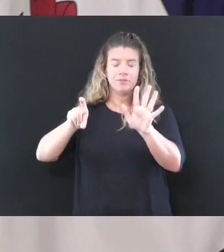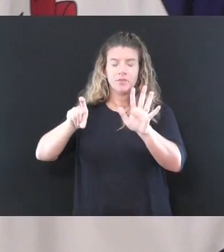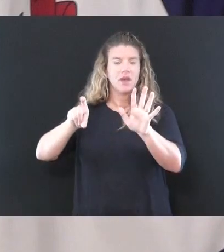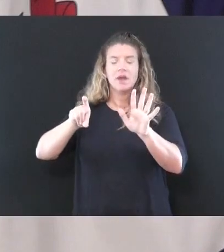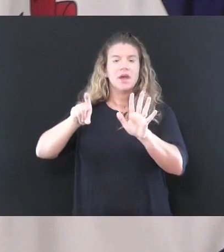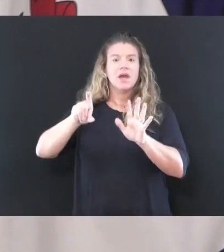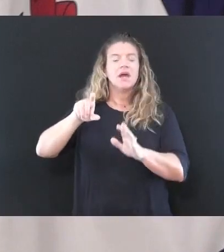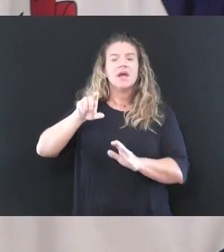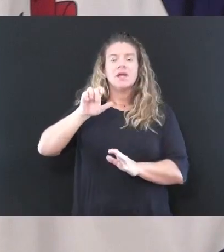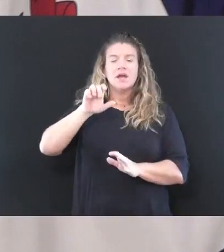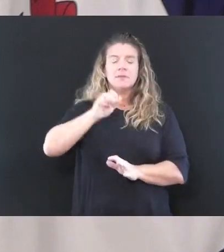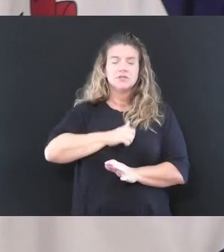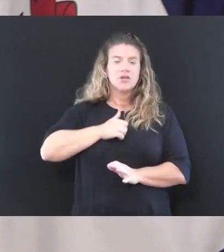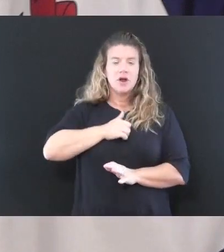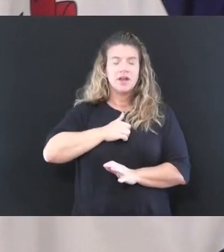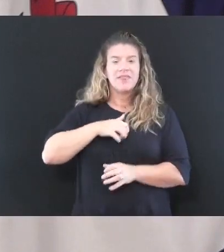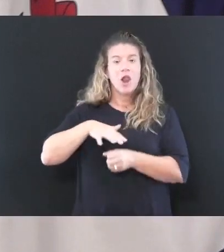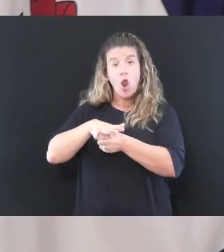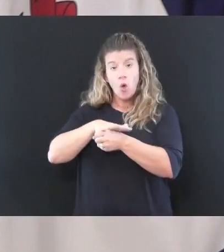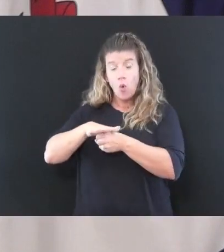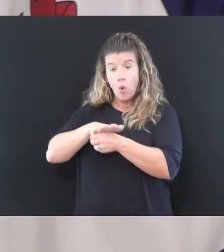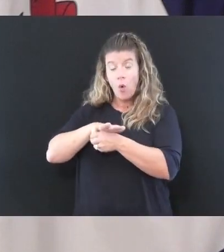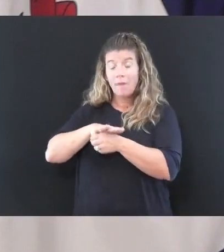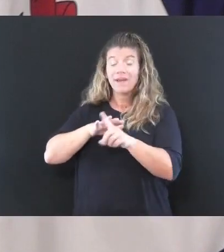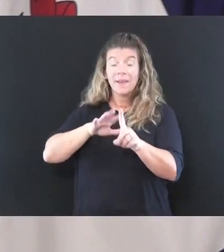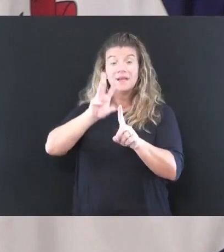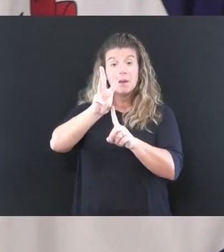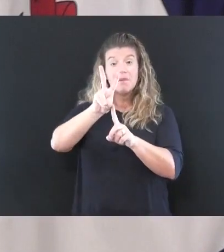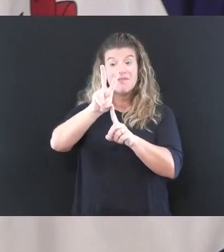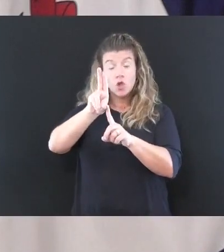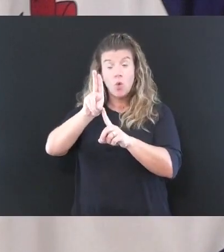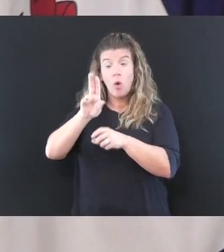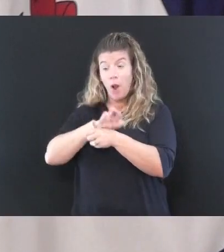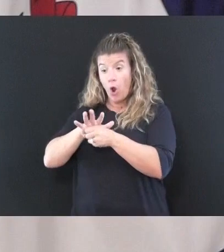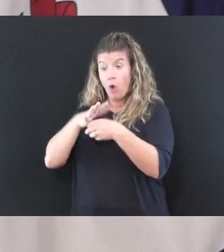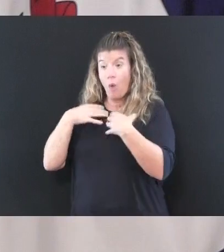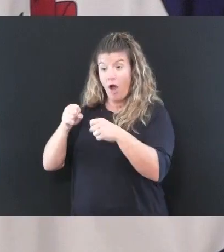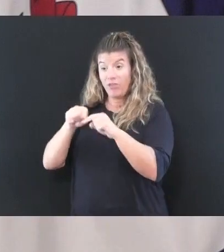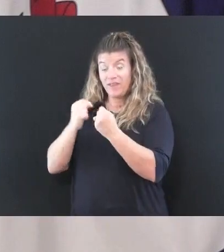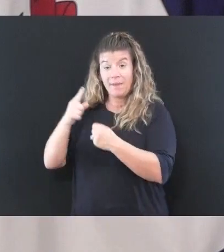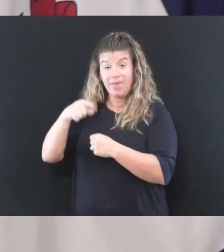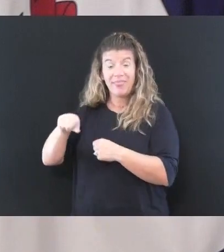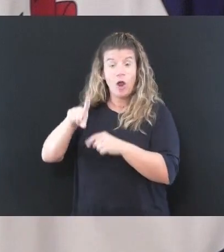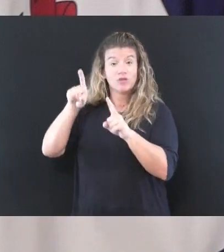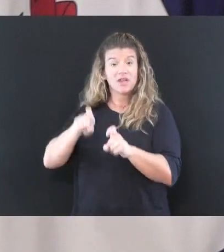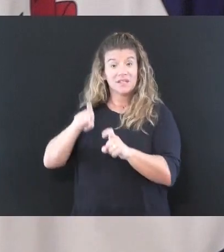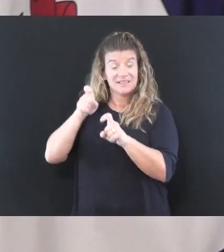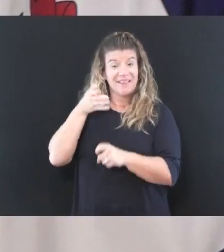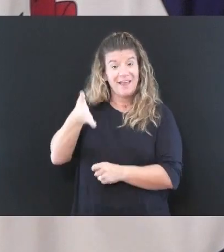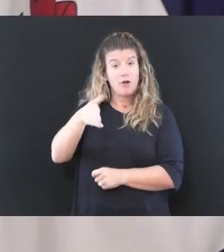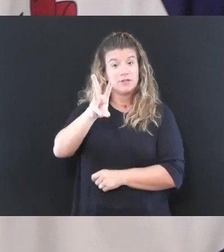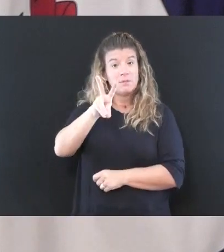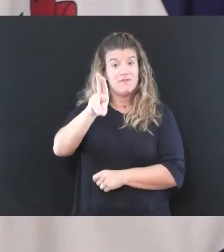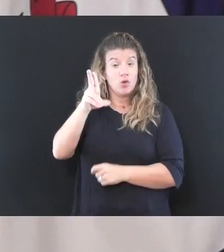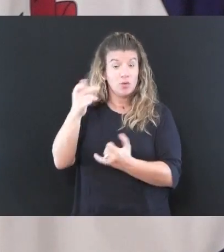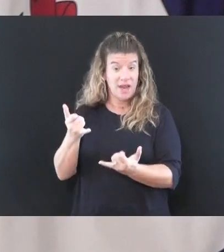Mon County, the local, I think WVU or the local health officials are testing at WVU today. I